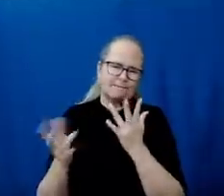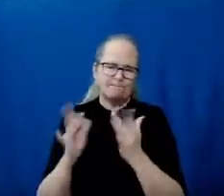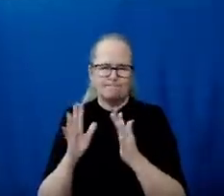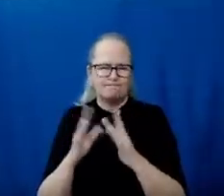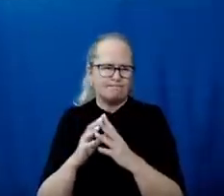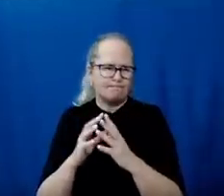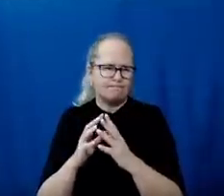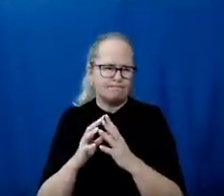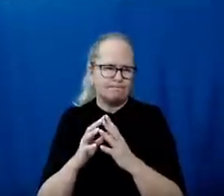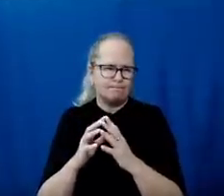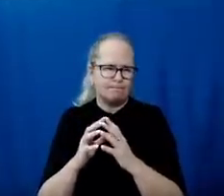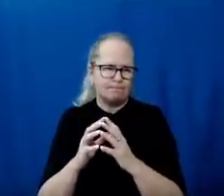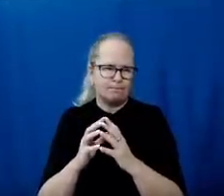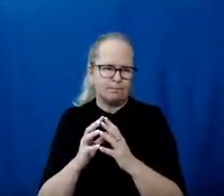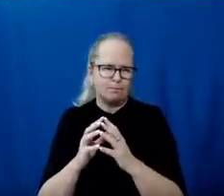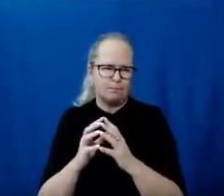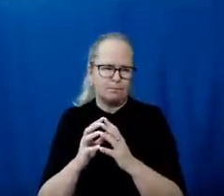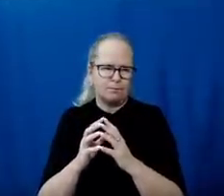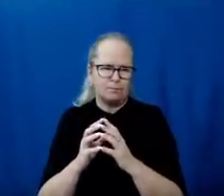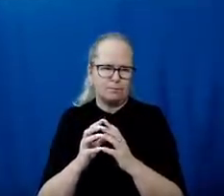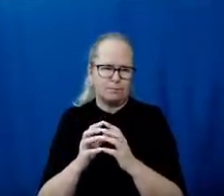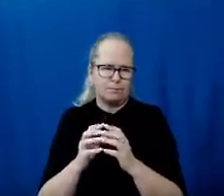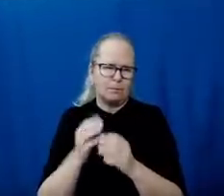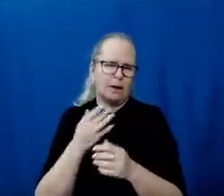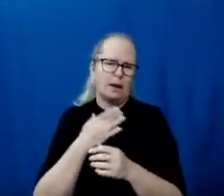So you know what, I think it's